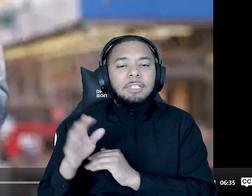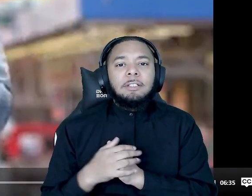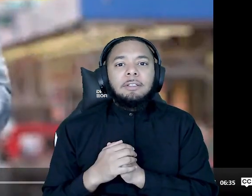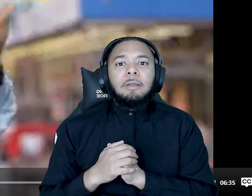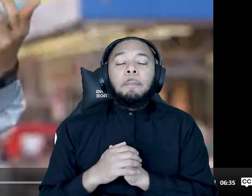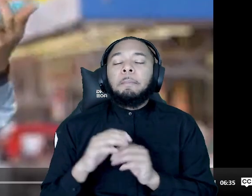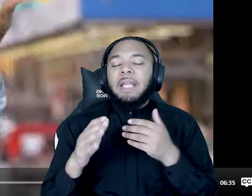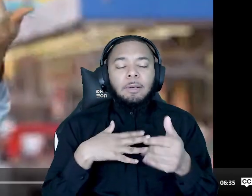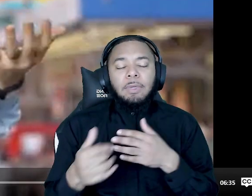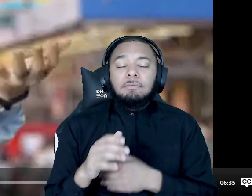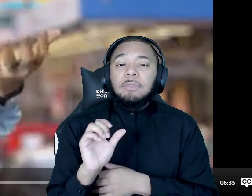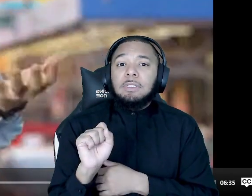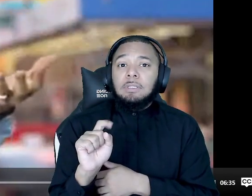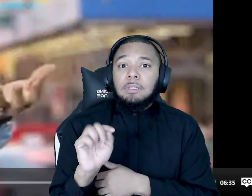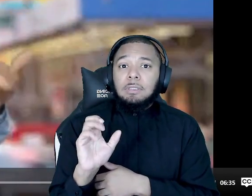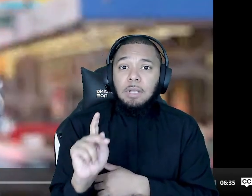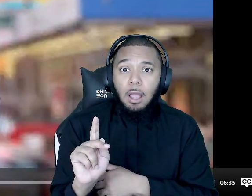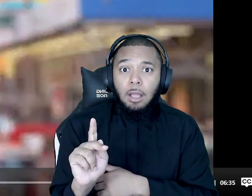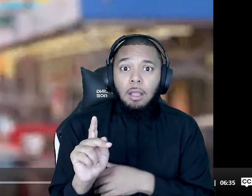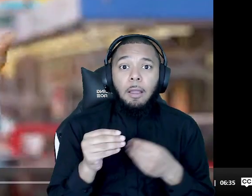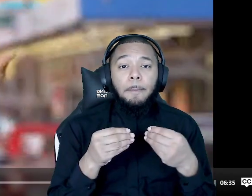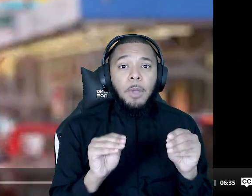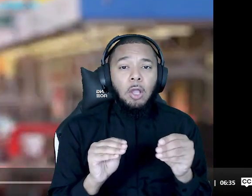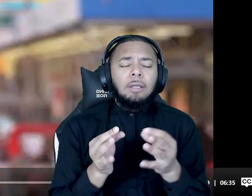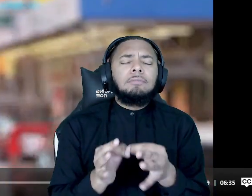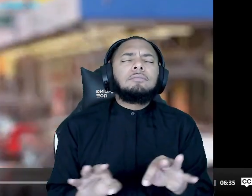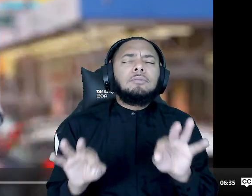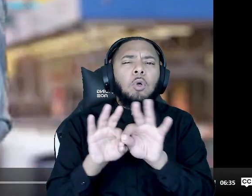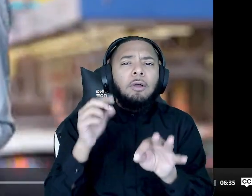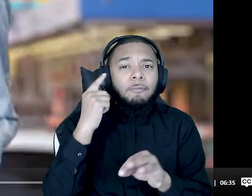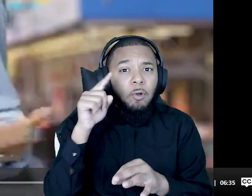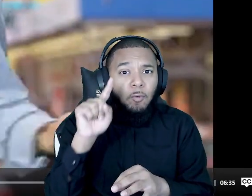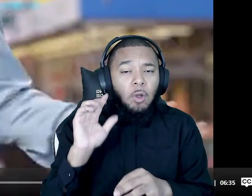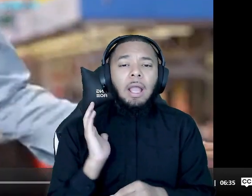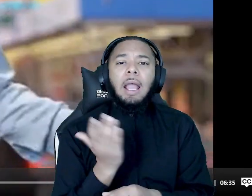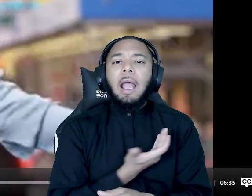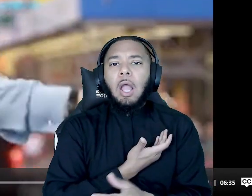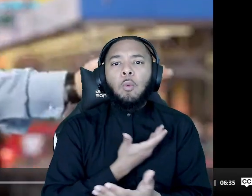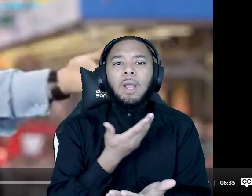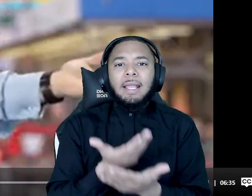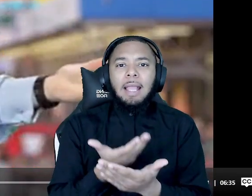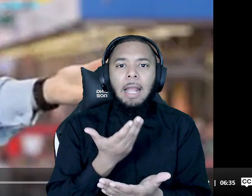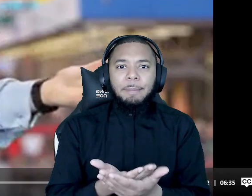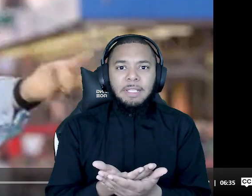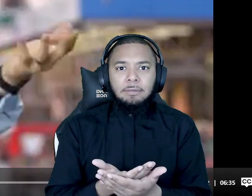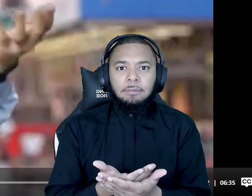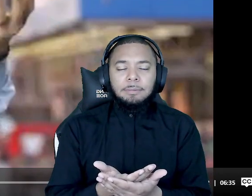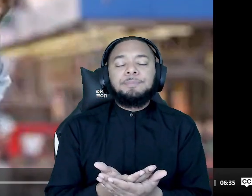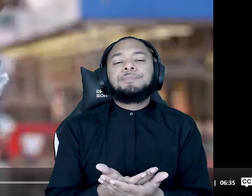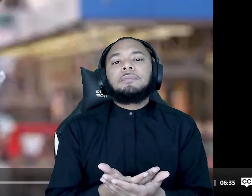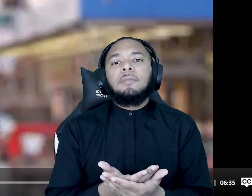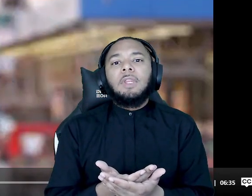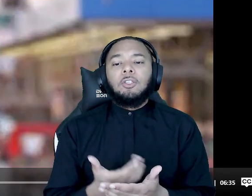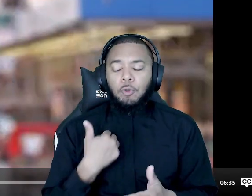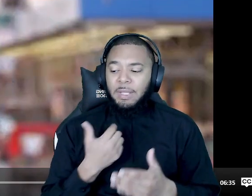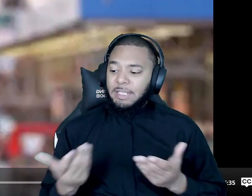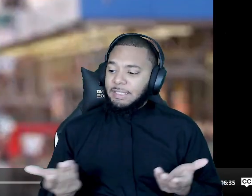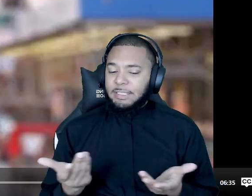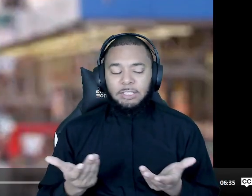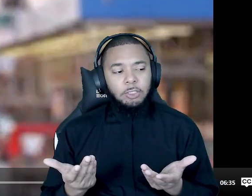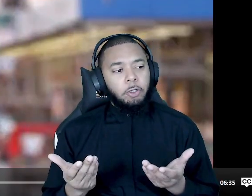stock market is incredibly important for our economy. So being here on Wall Street just helps me appreciate